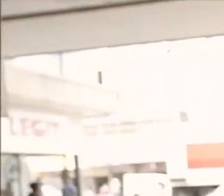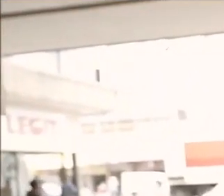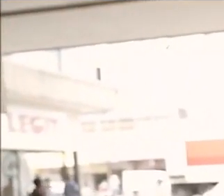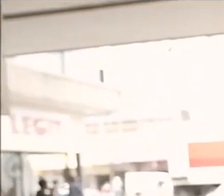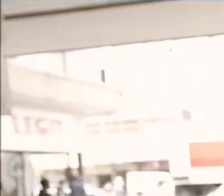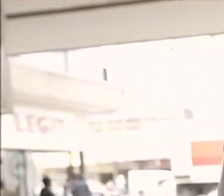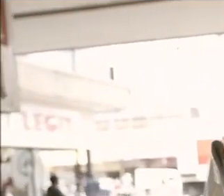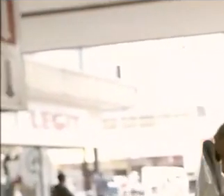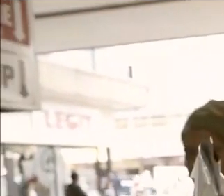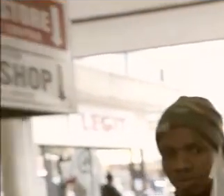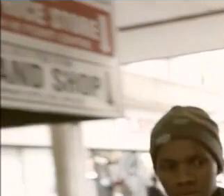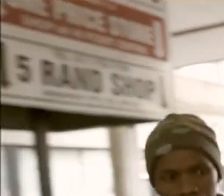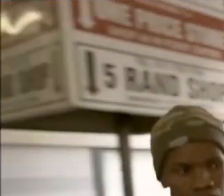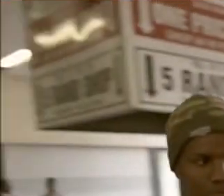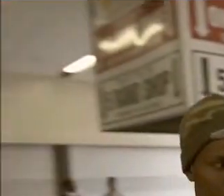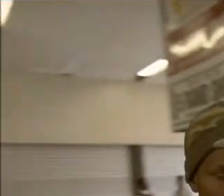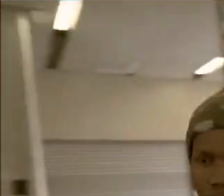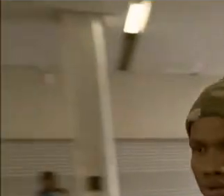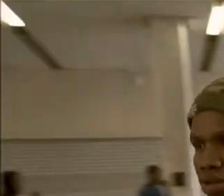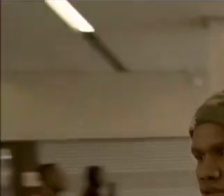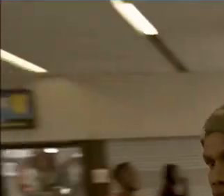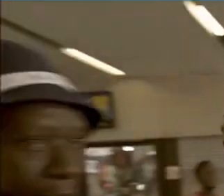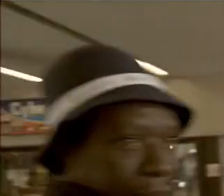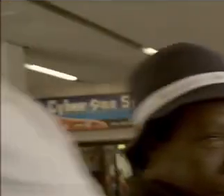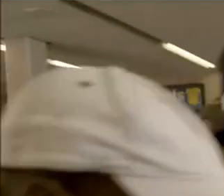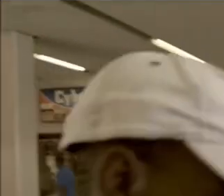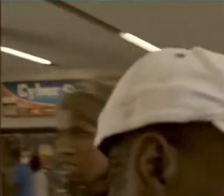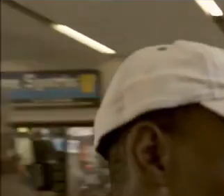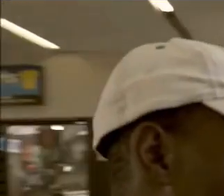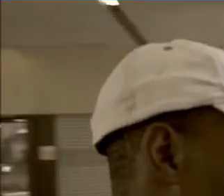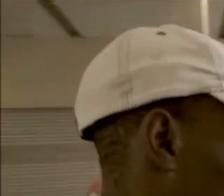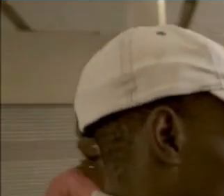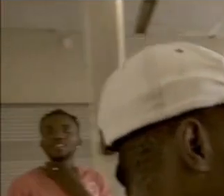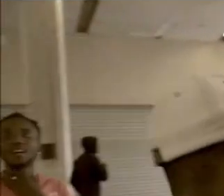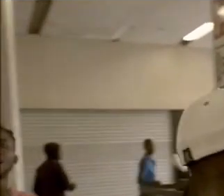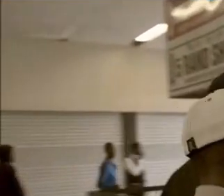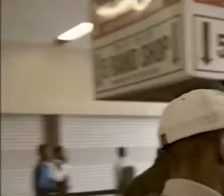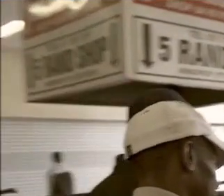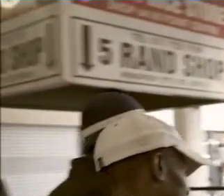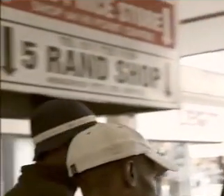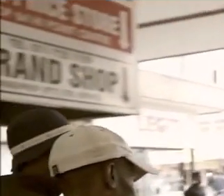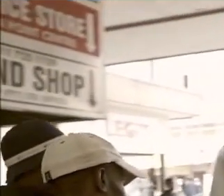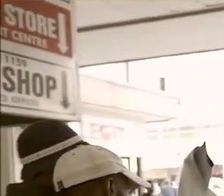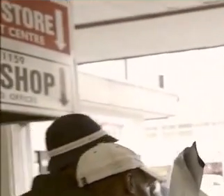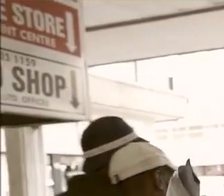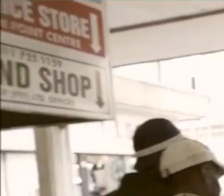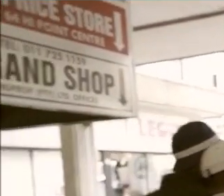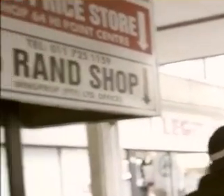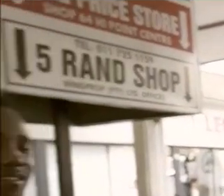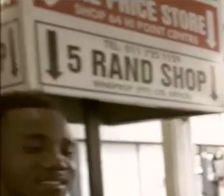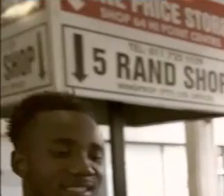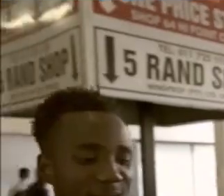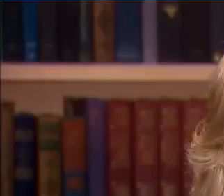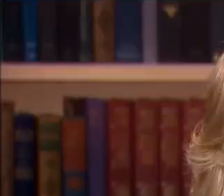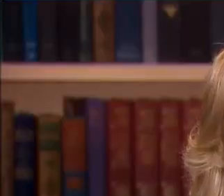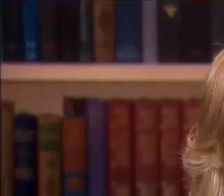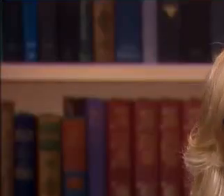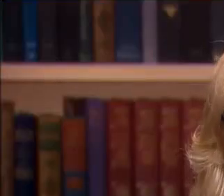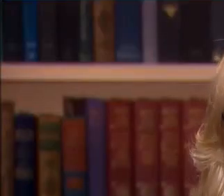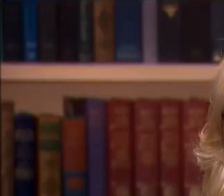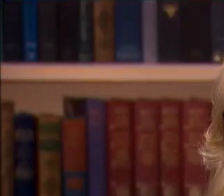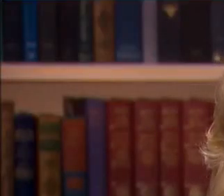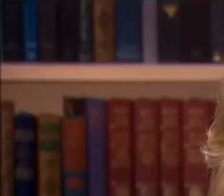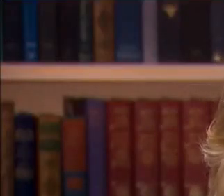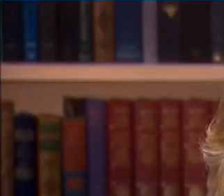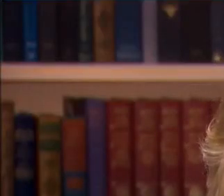from doing so because they can't take the time off work. And millions more worry about who might see them or find out about their status. At PEPFAR,